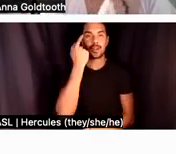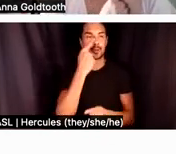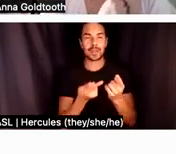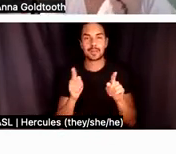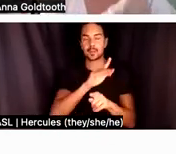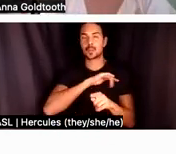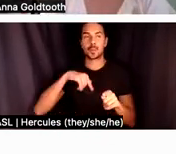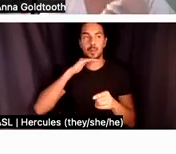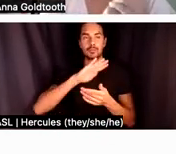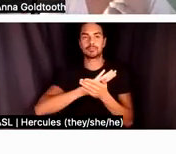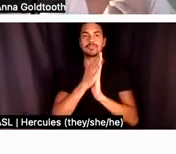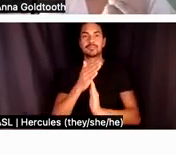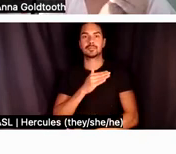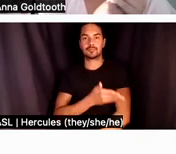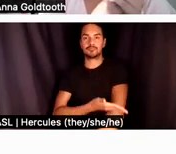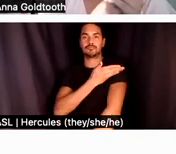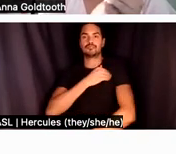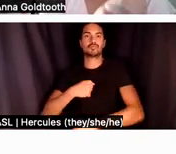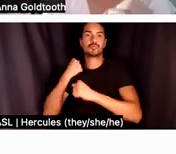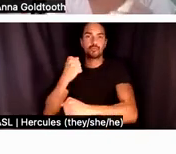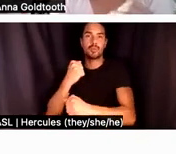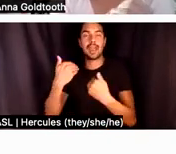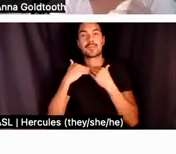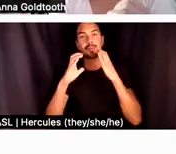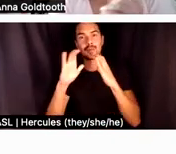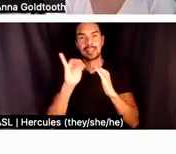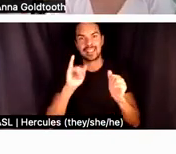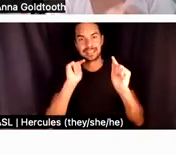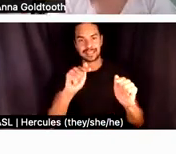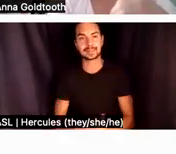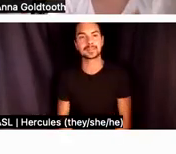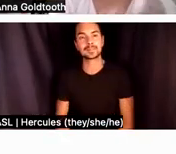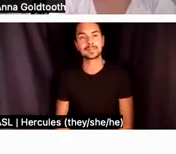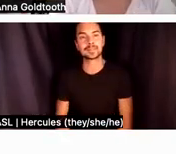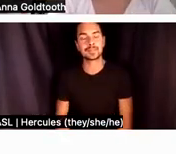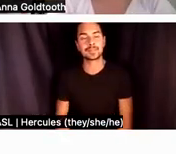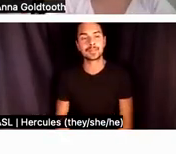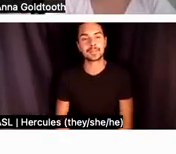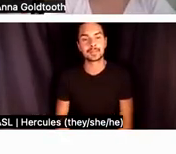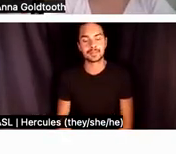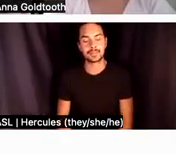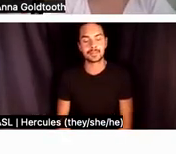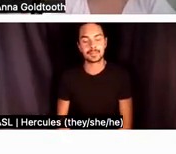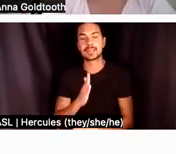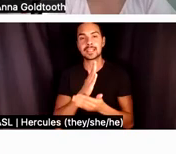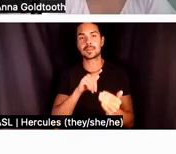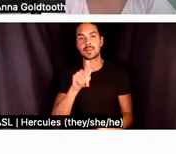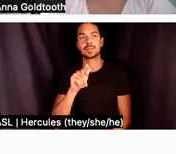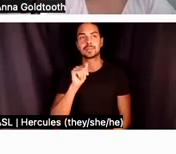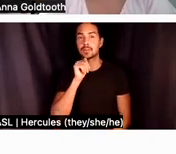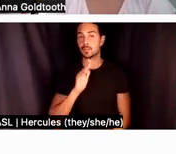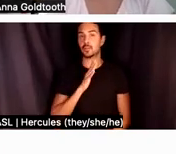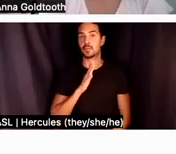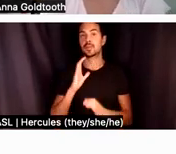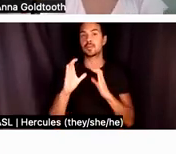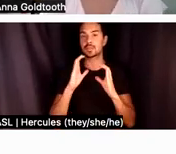having conversations like this. Like, and in a way, like, even those informal conversations where you're like really just kind of connecting